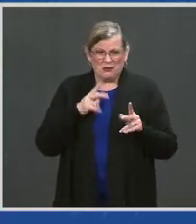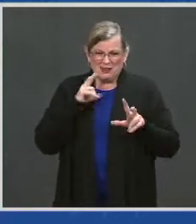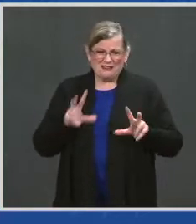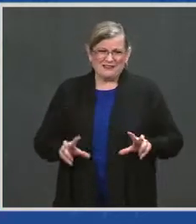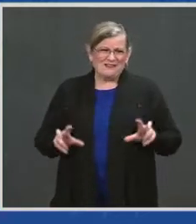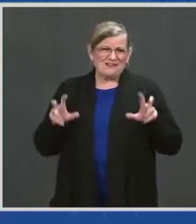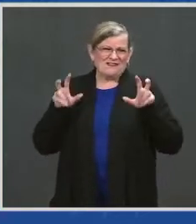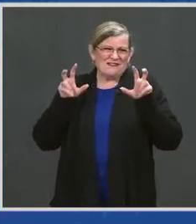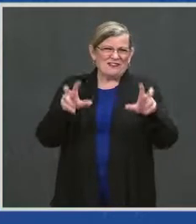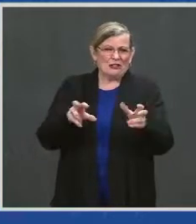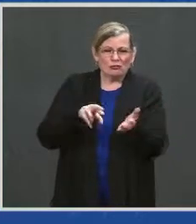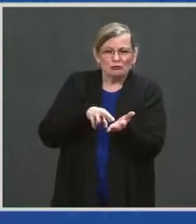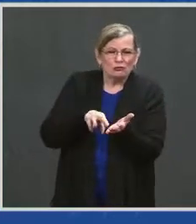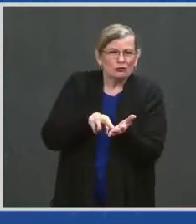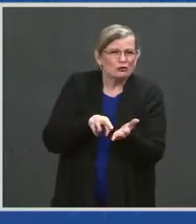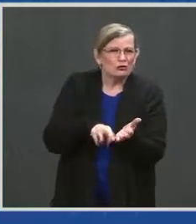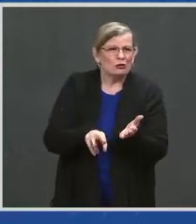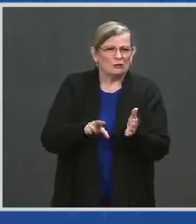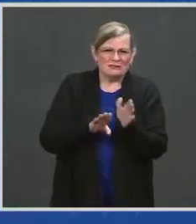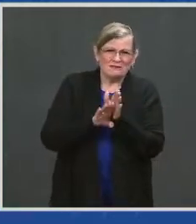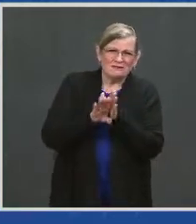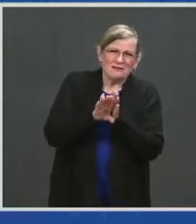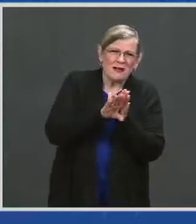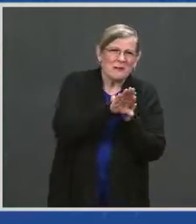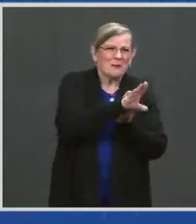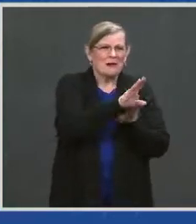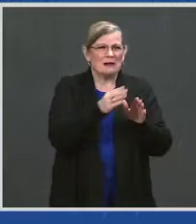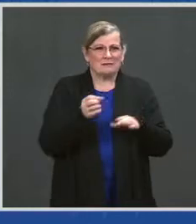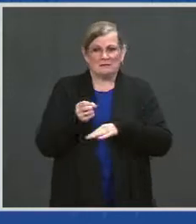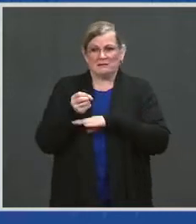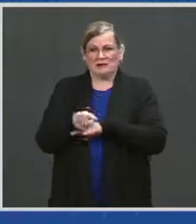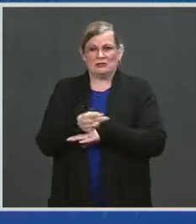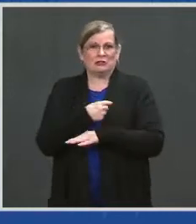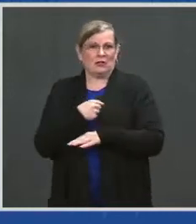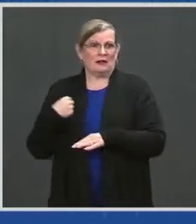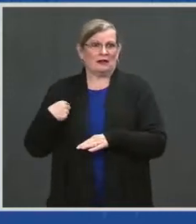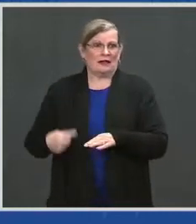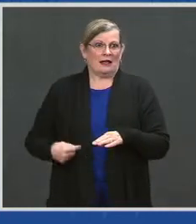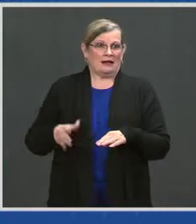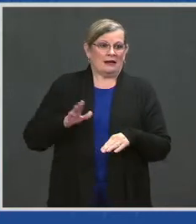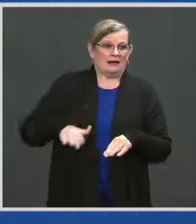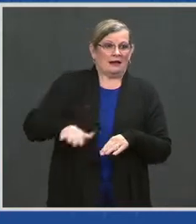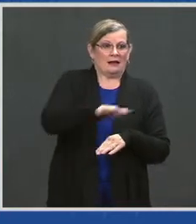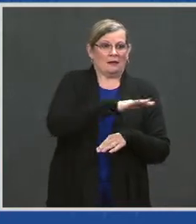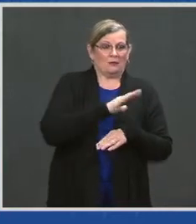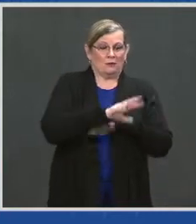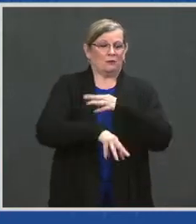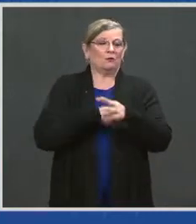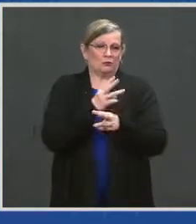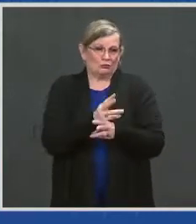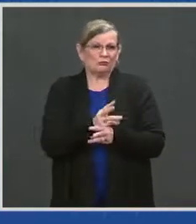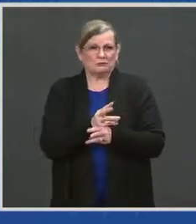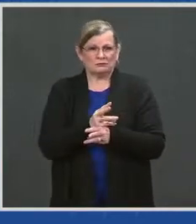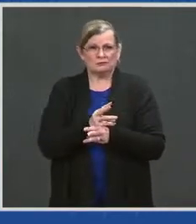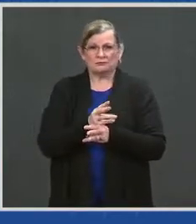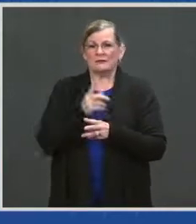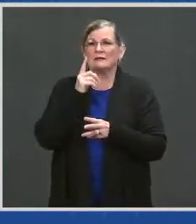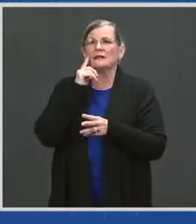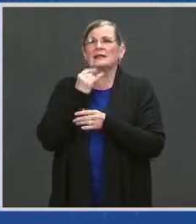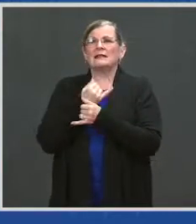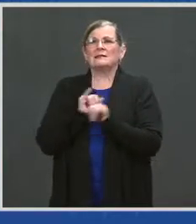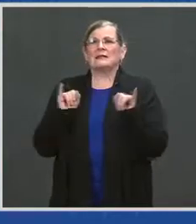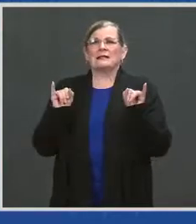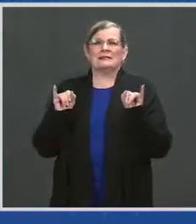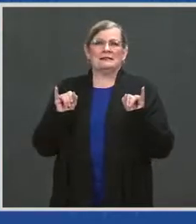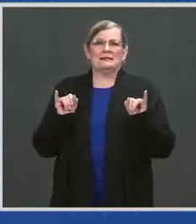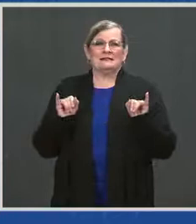outcompete China and the rest of the world. Independent analysis shows that if we pass this plan, the economy